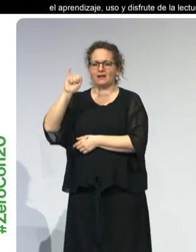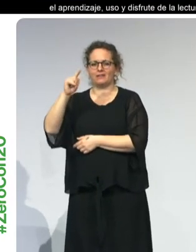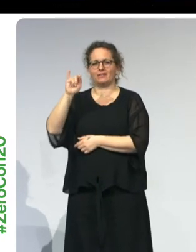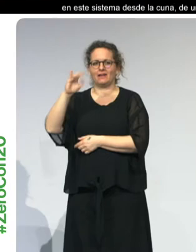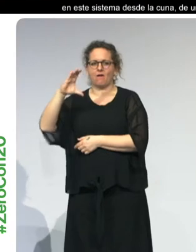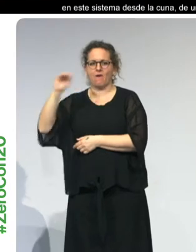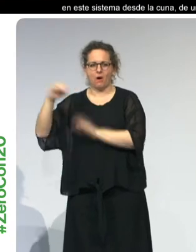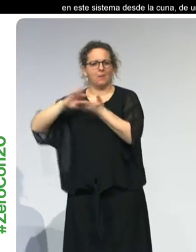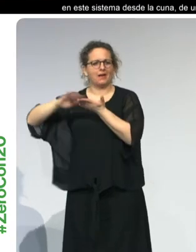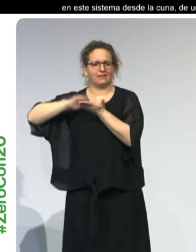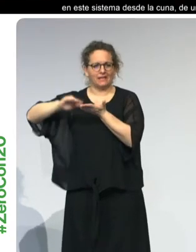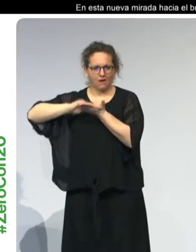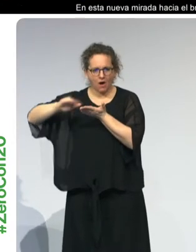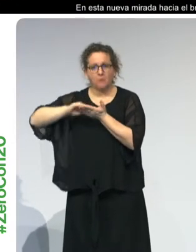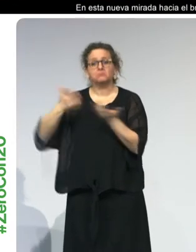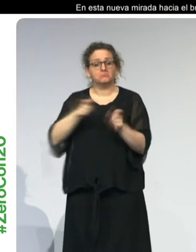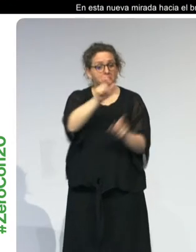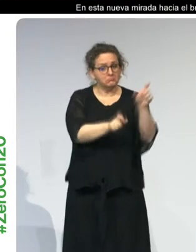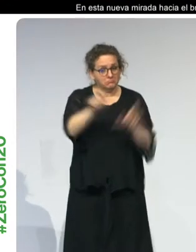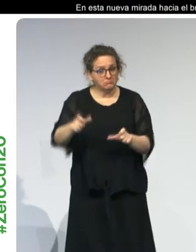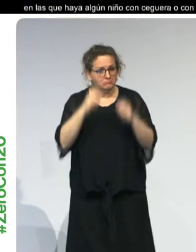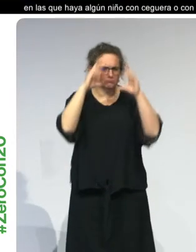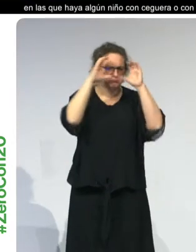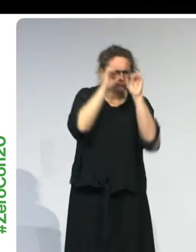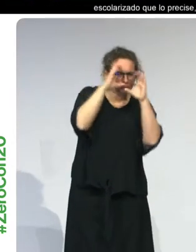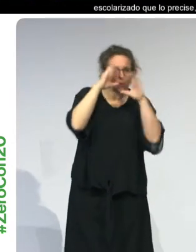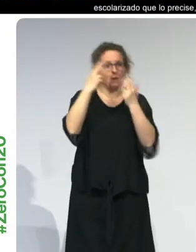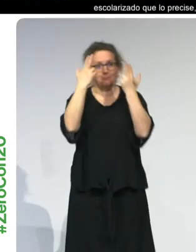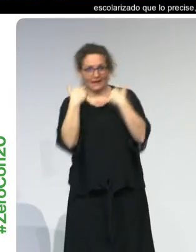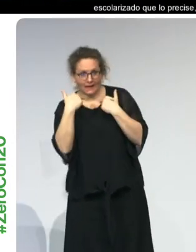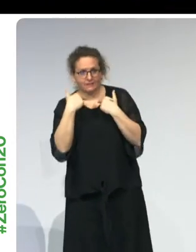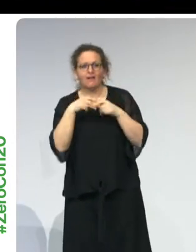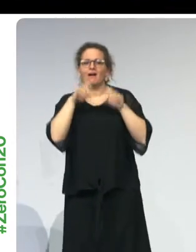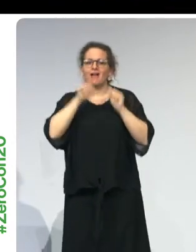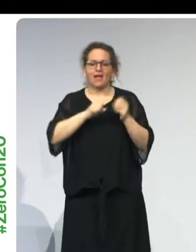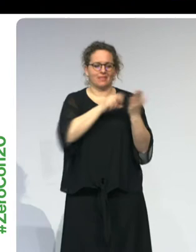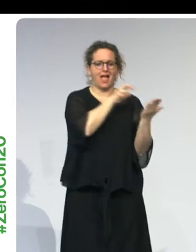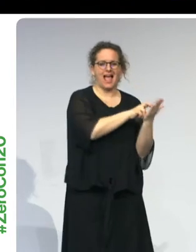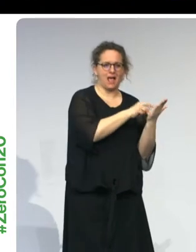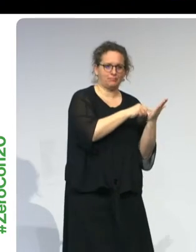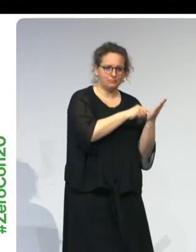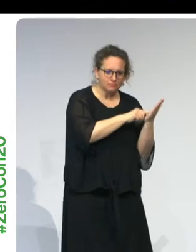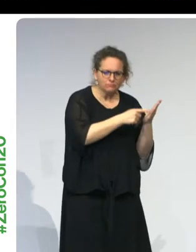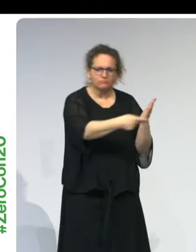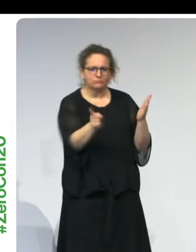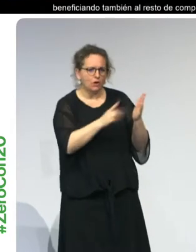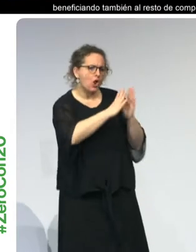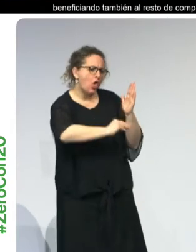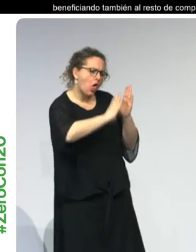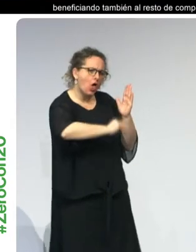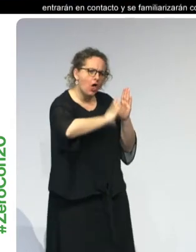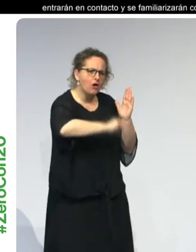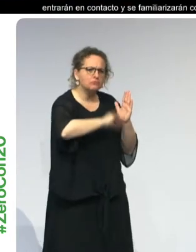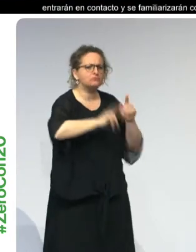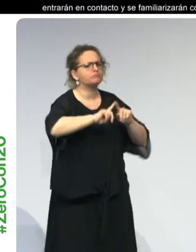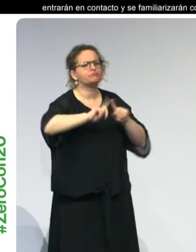or have low vision. It uses an accessible app along with a combination of learning tools to teach Braille to students with and